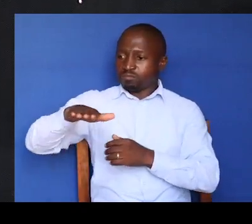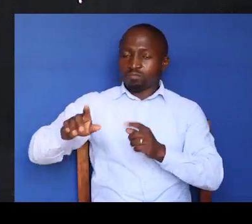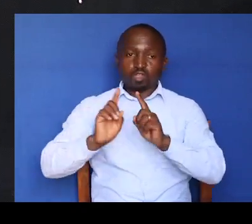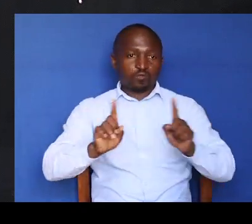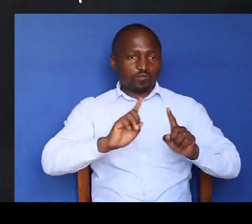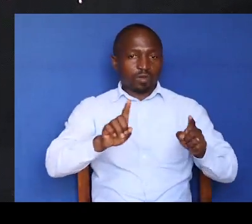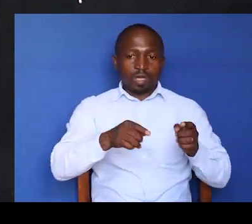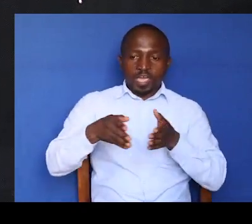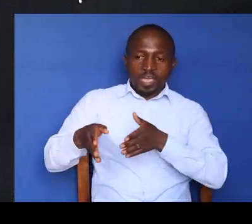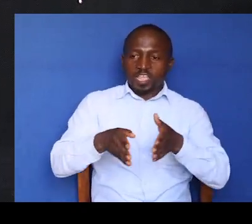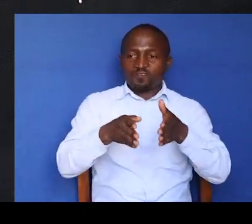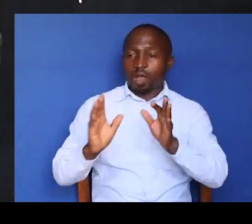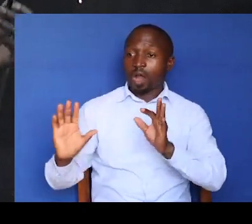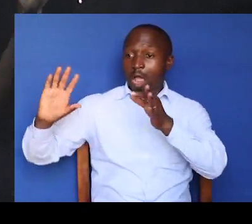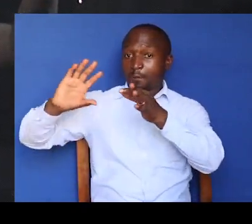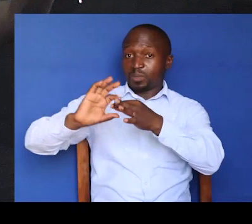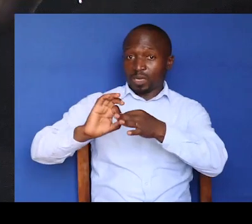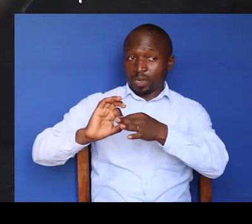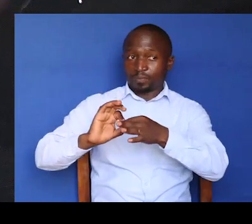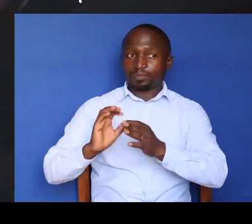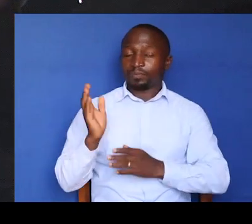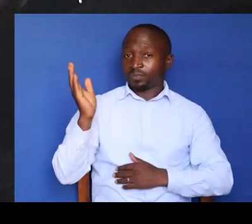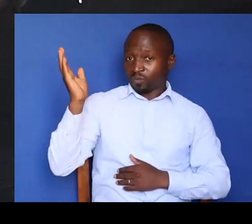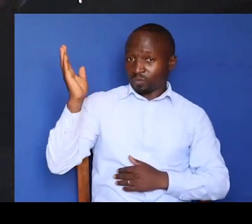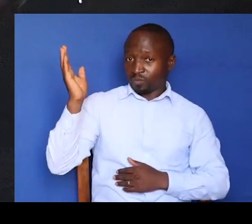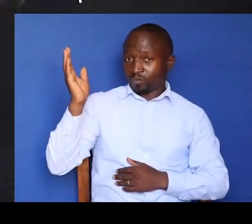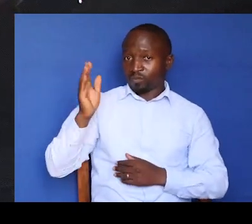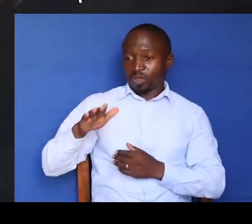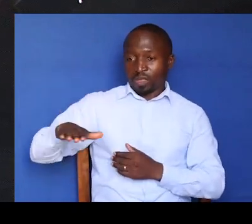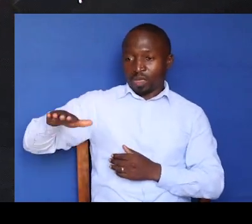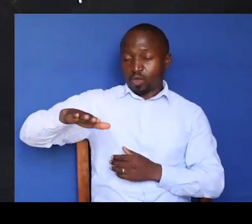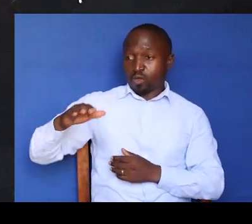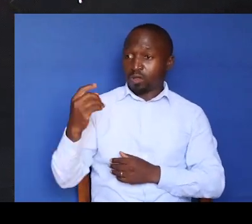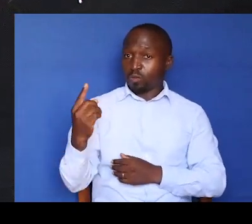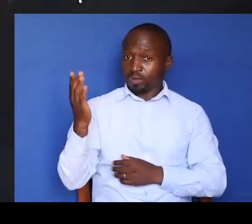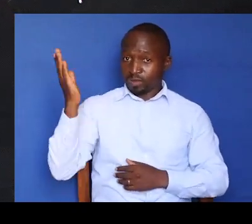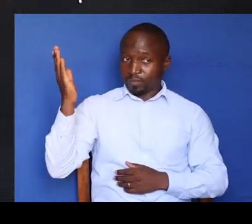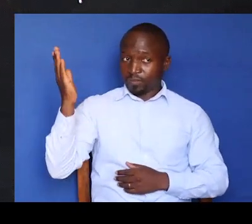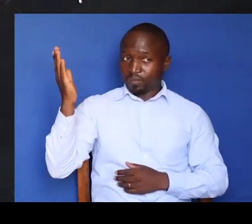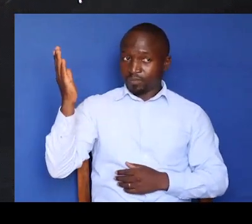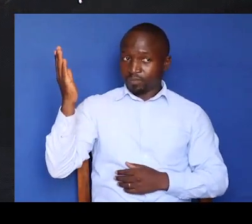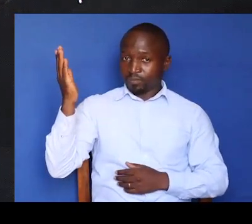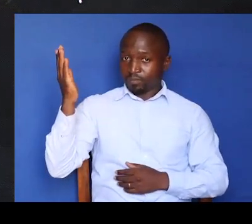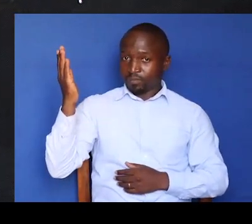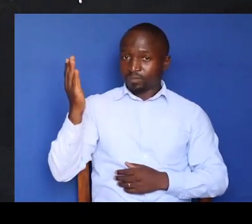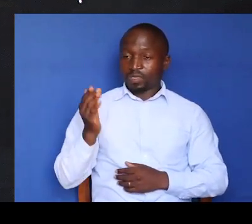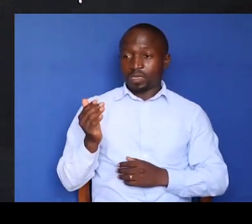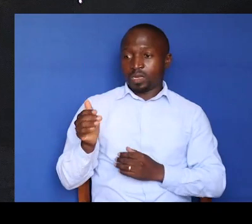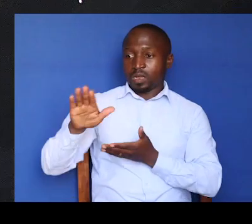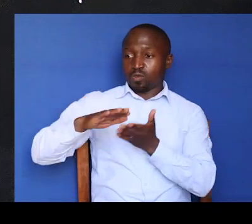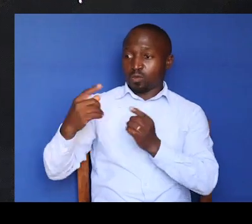capture. Quickly look at here. This is distinctive appearance. So it is one